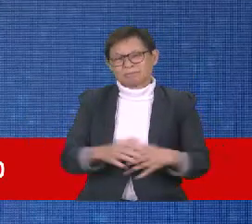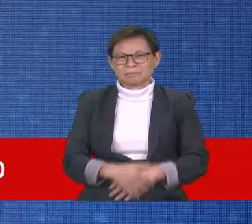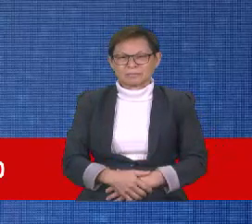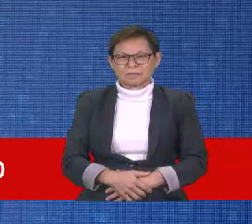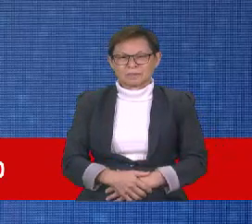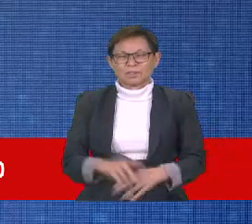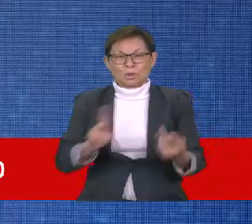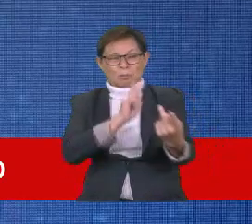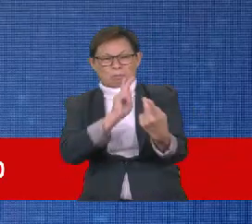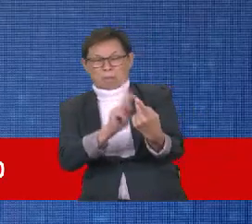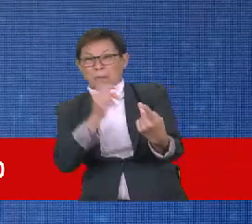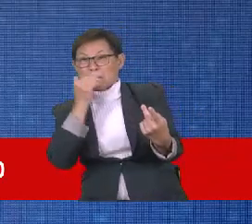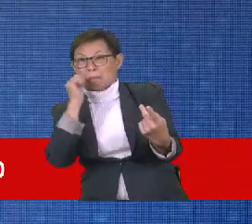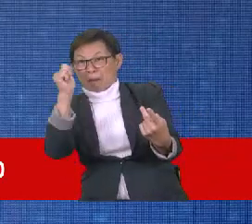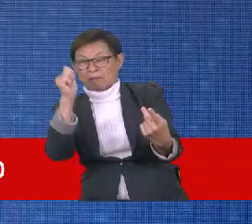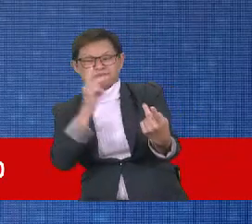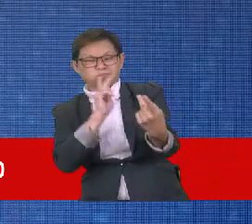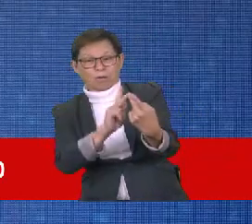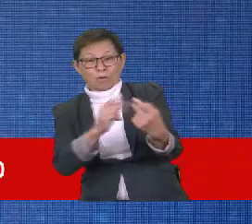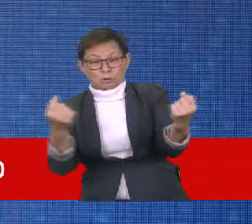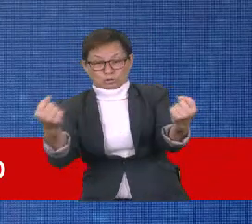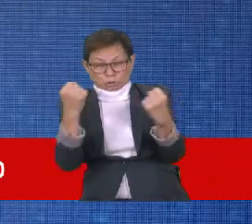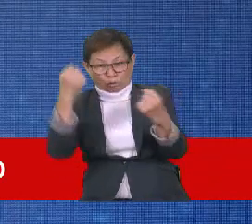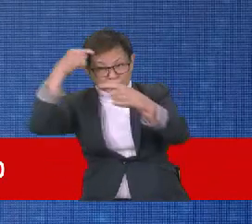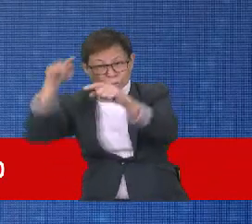be ideal if we could have just a strong consensus